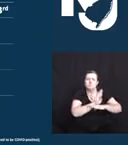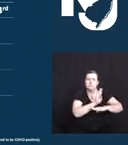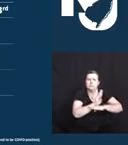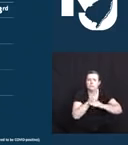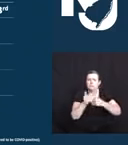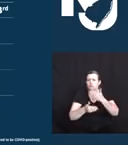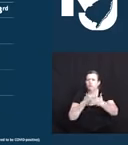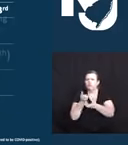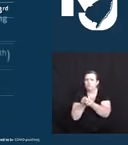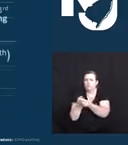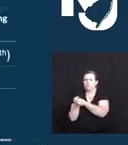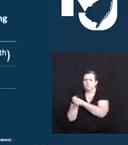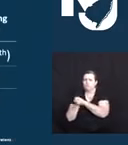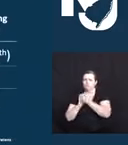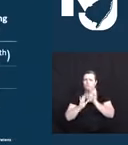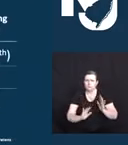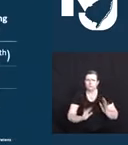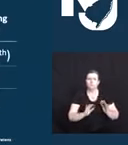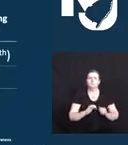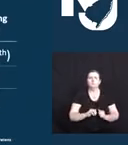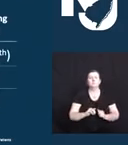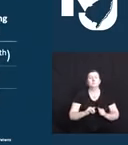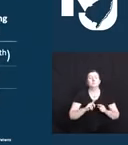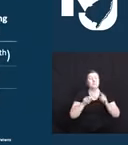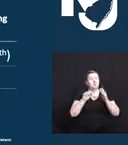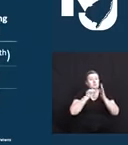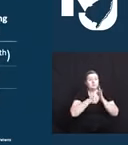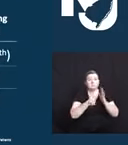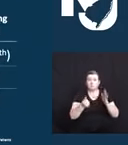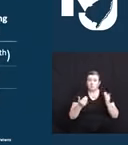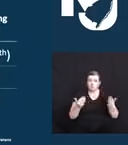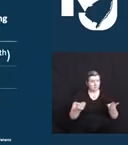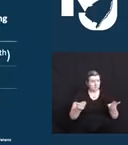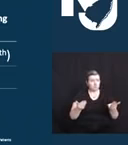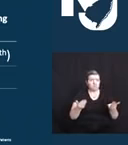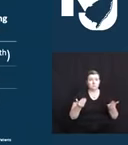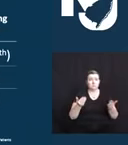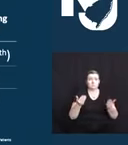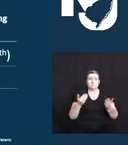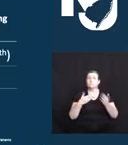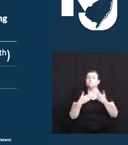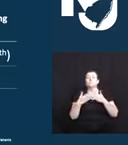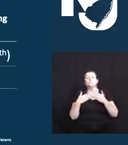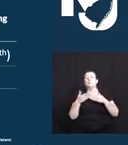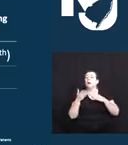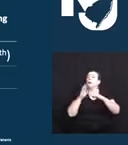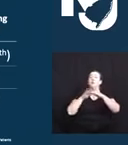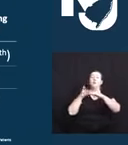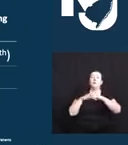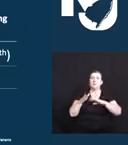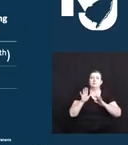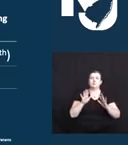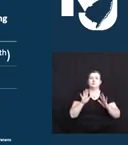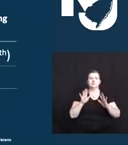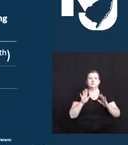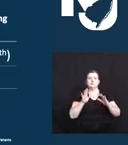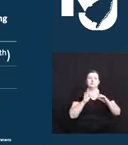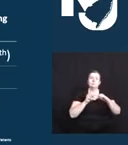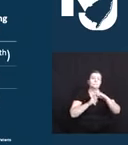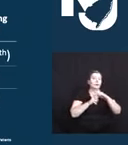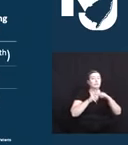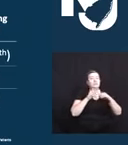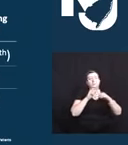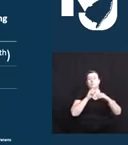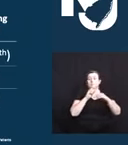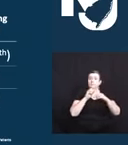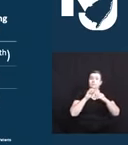forward. However, I must reiterate that even with the dropping numbers of new cases here, and by the way, we're dropping like a rock,